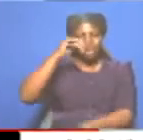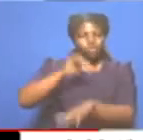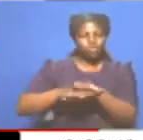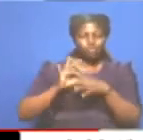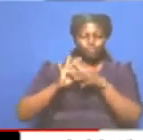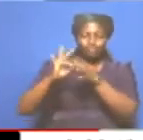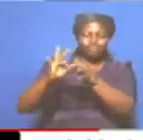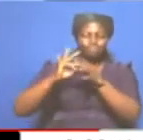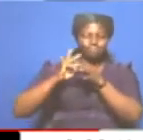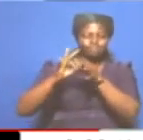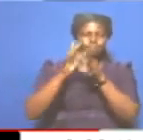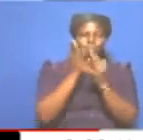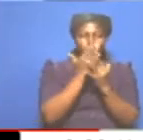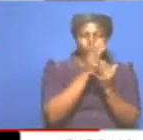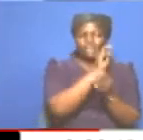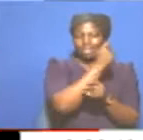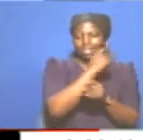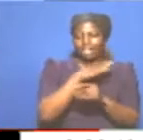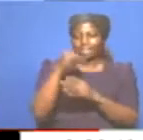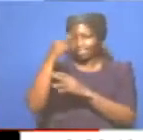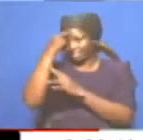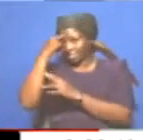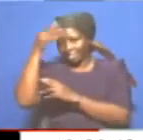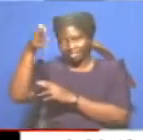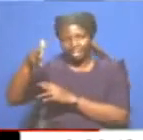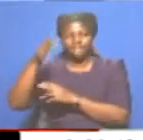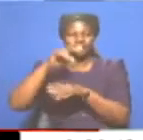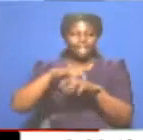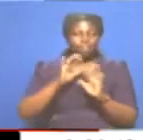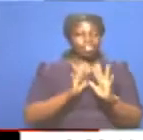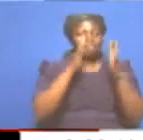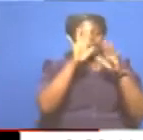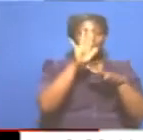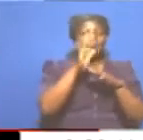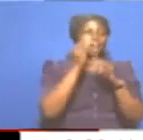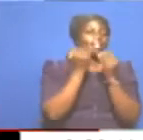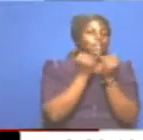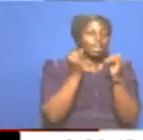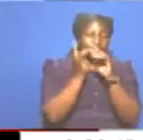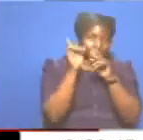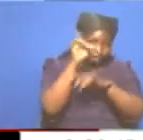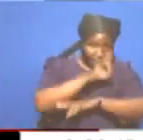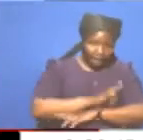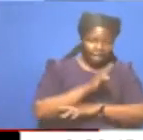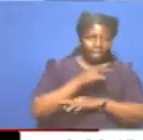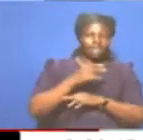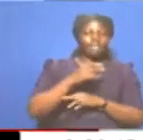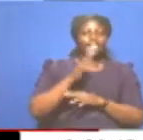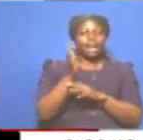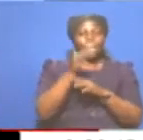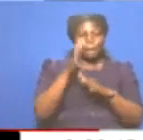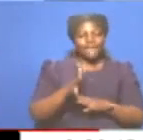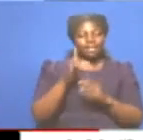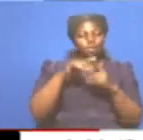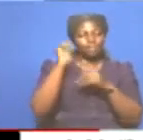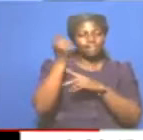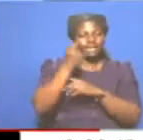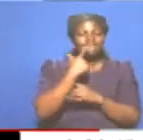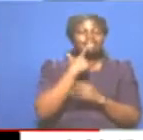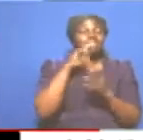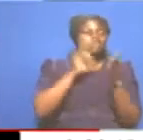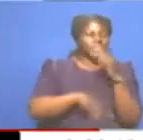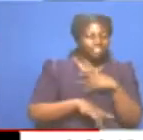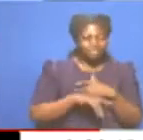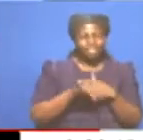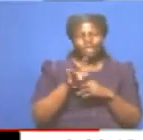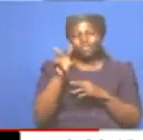two countries. Speaking while celebrating their Republic Day, the High Commissioner to Kenya, Dr. Virander Paul, said the two